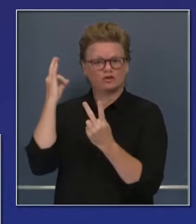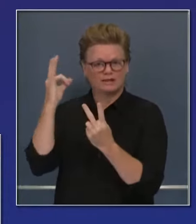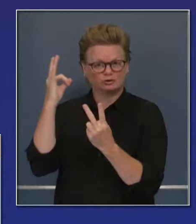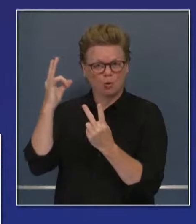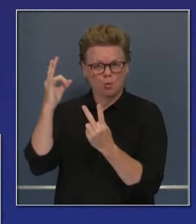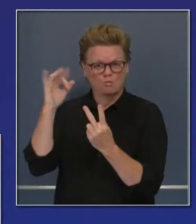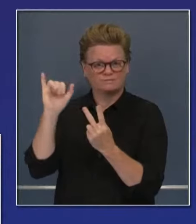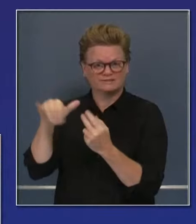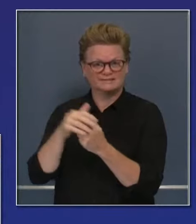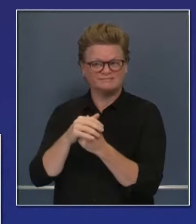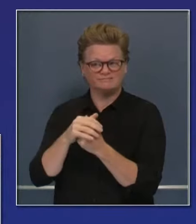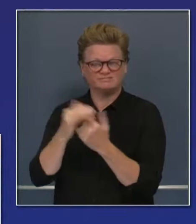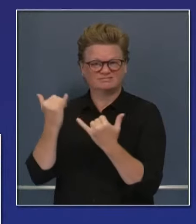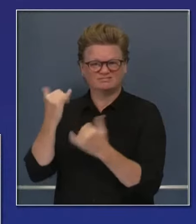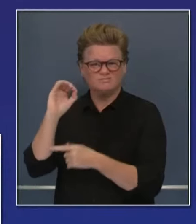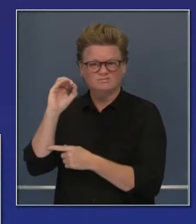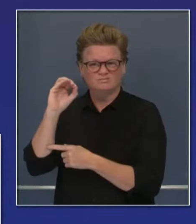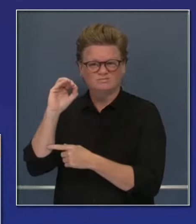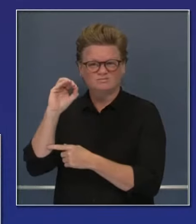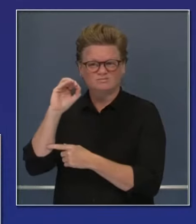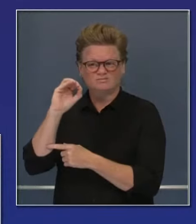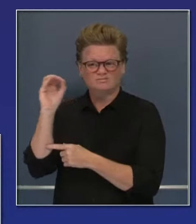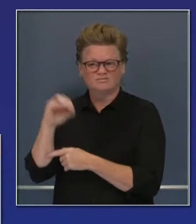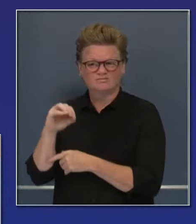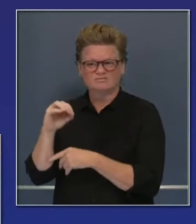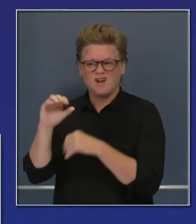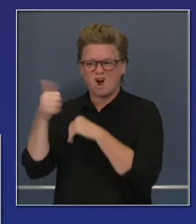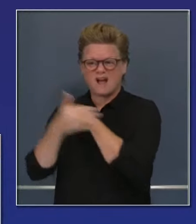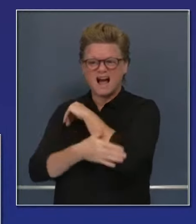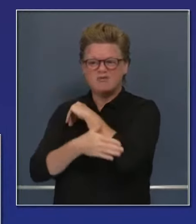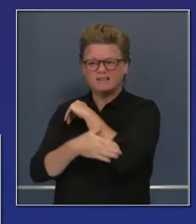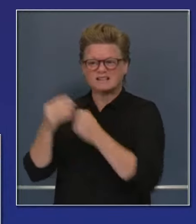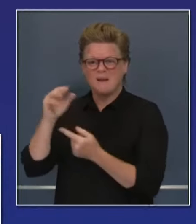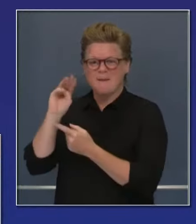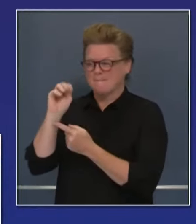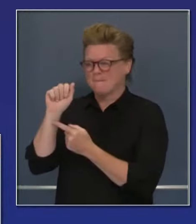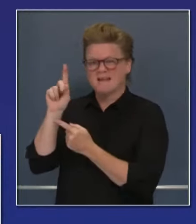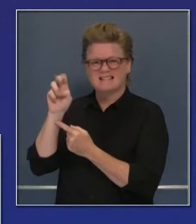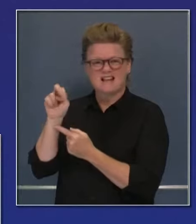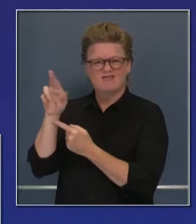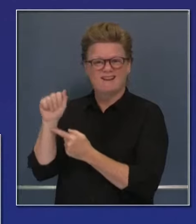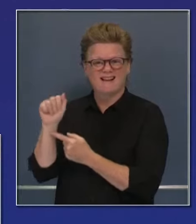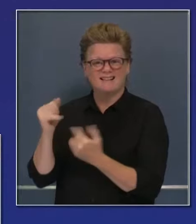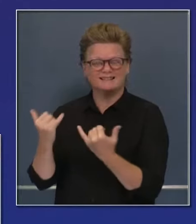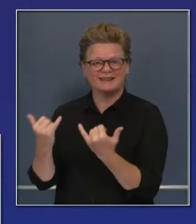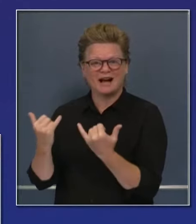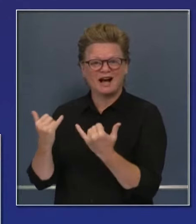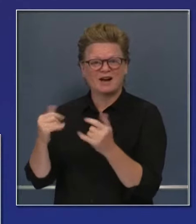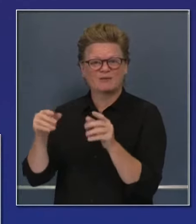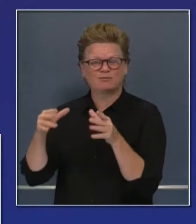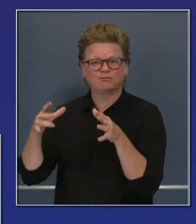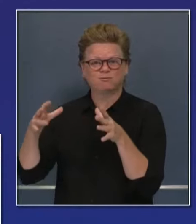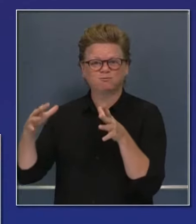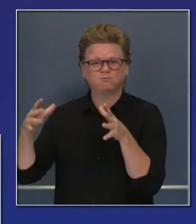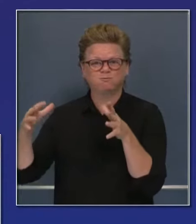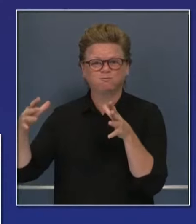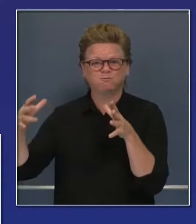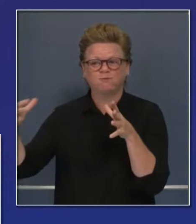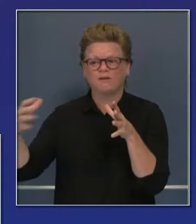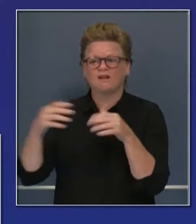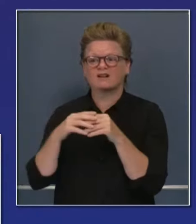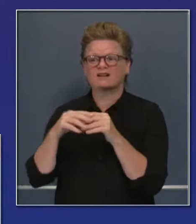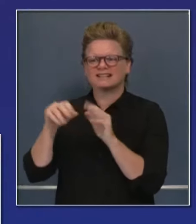extended into Madera County. It's primarily a federal fire, but there is a state overlaying component, and I want to extend